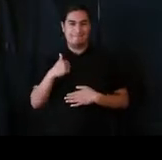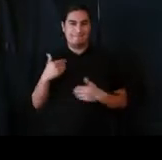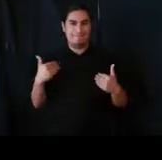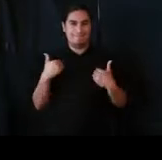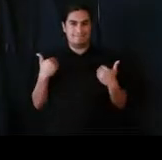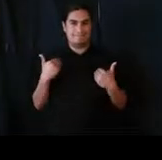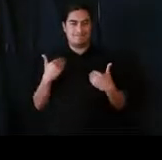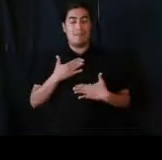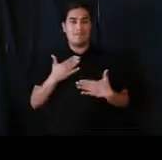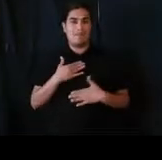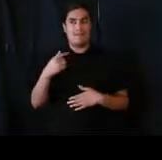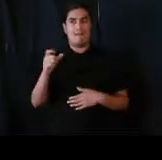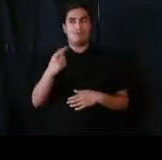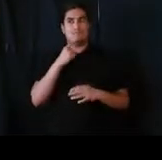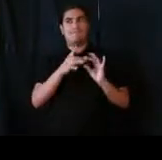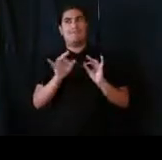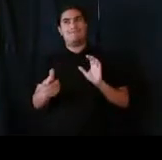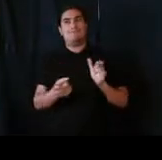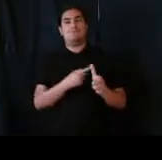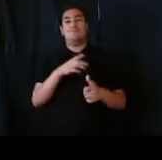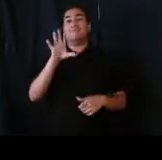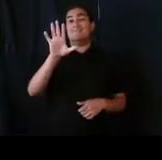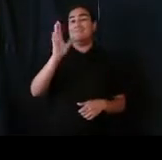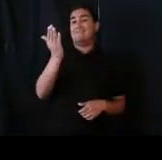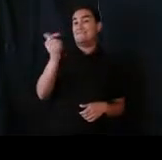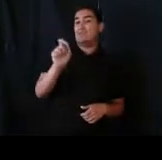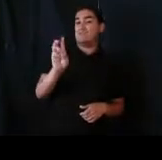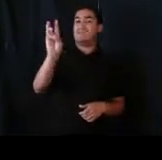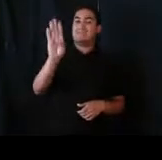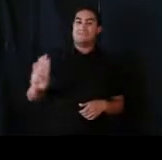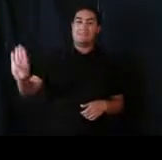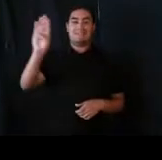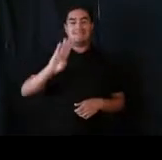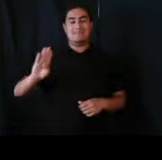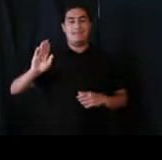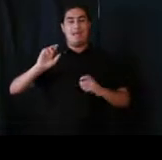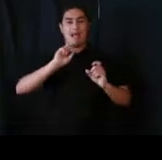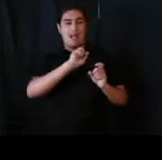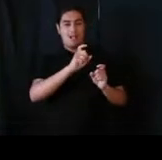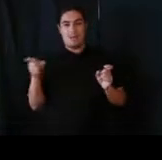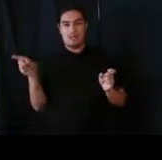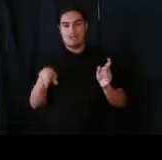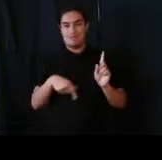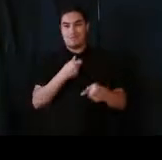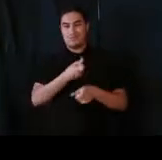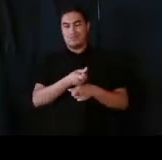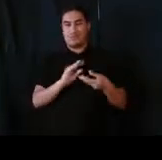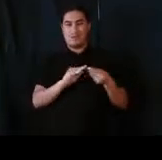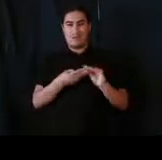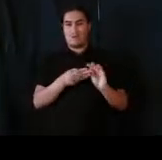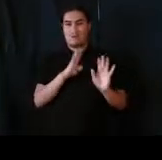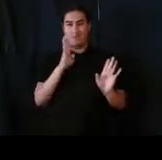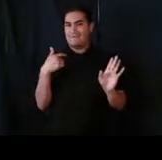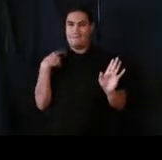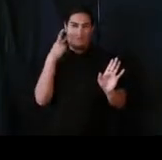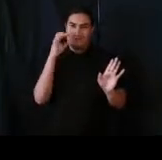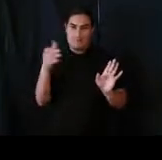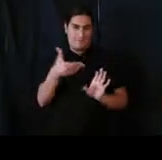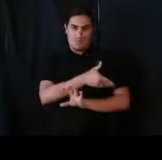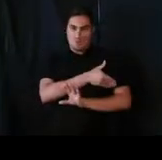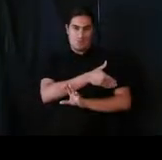got to say that first 15.6 billion dollars for allocation this year uh a number that's never been seen before really